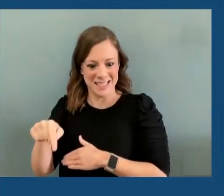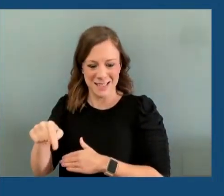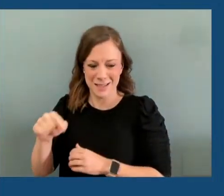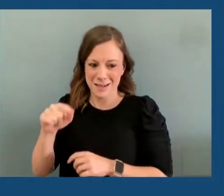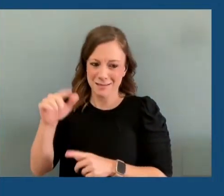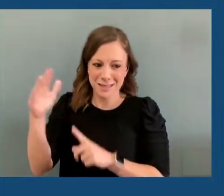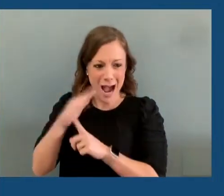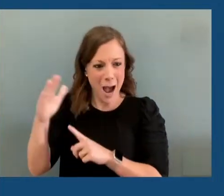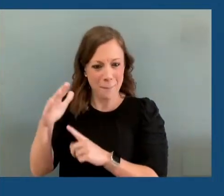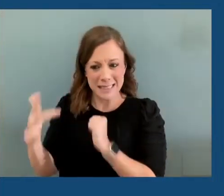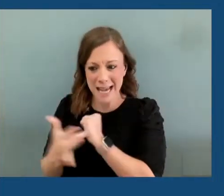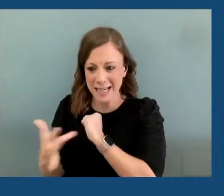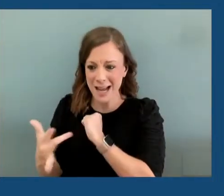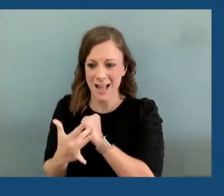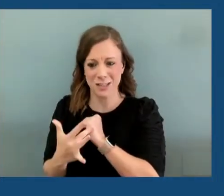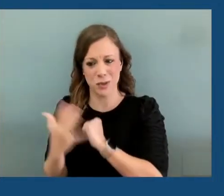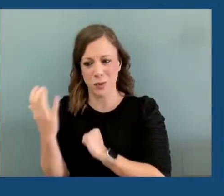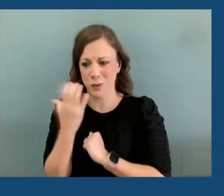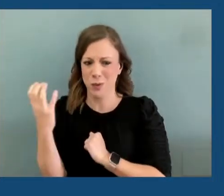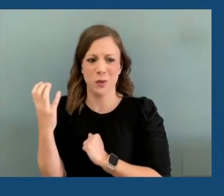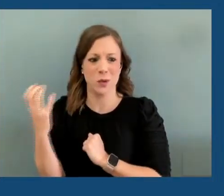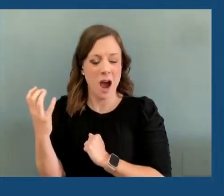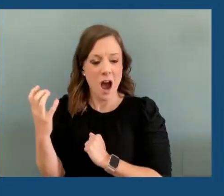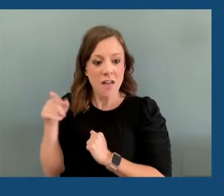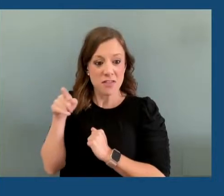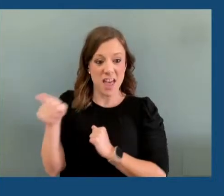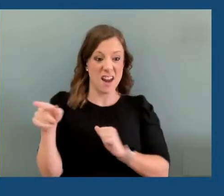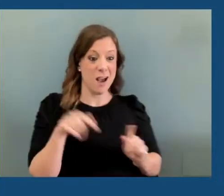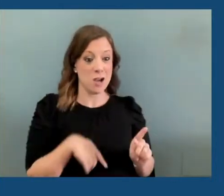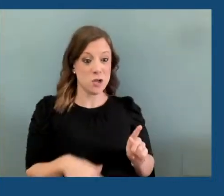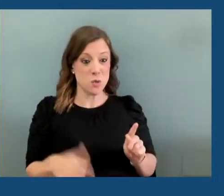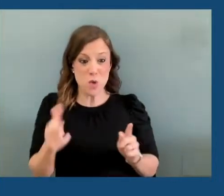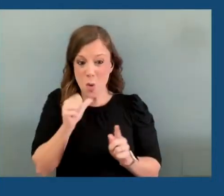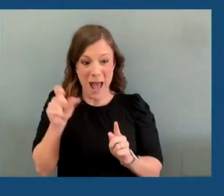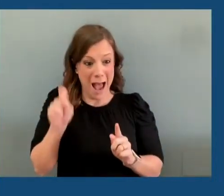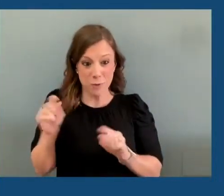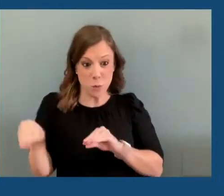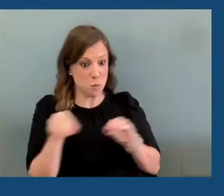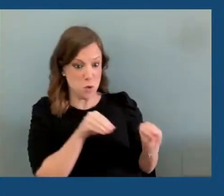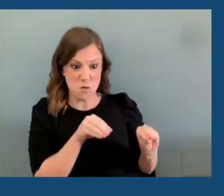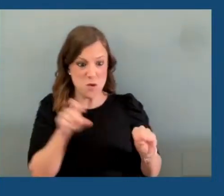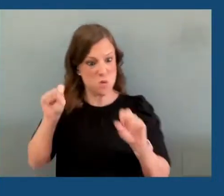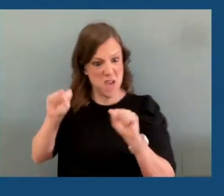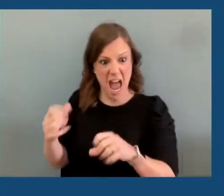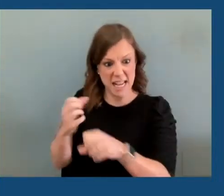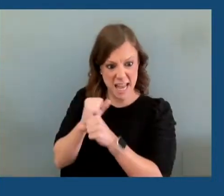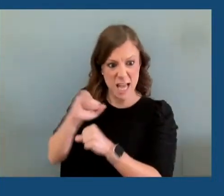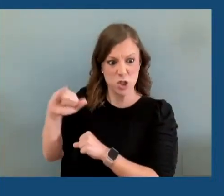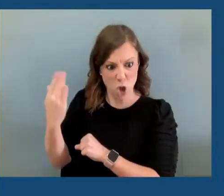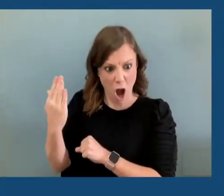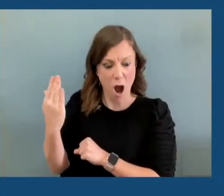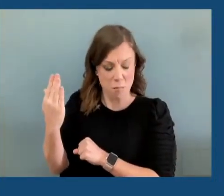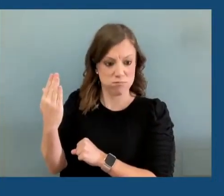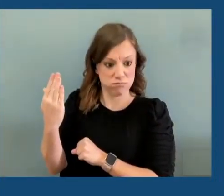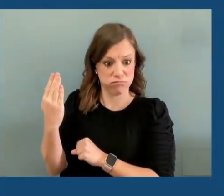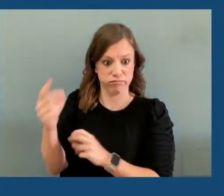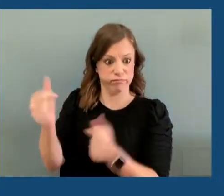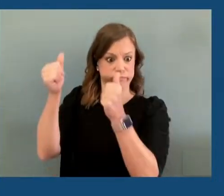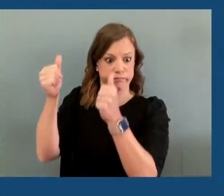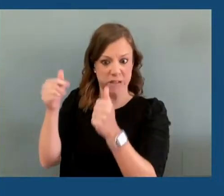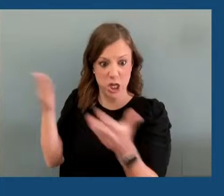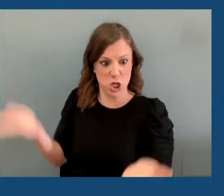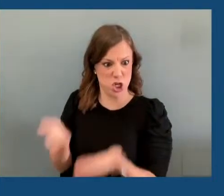educated elsewhere. That's something I do not want you to take for granted, and you can use that in all your marketing going forward. Tell them the governor said